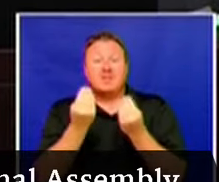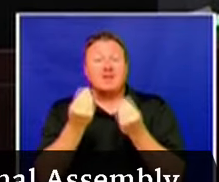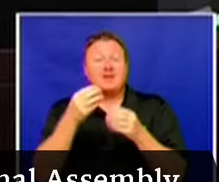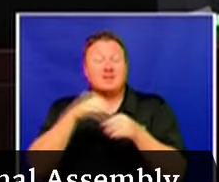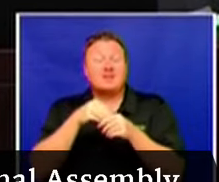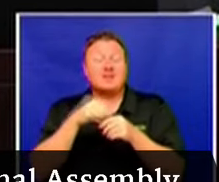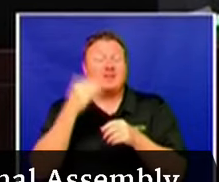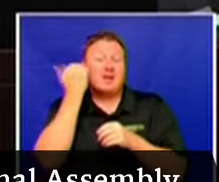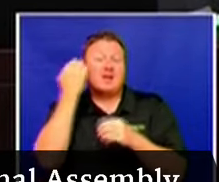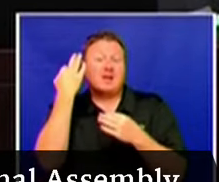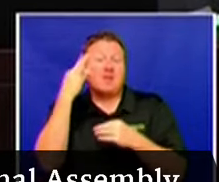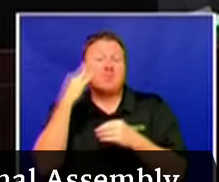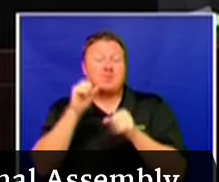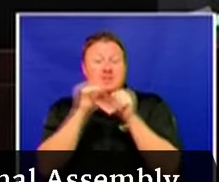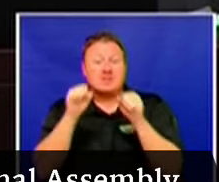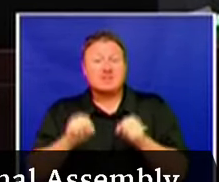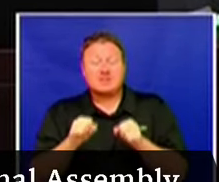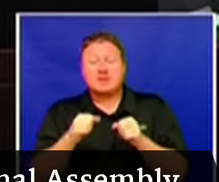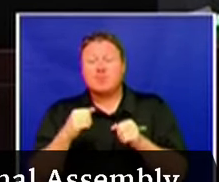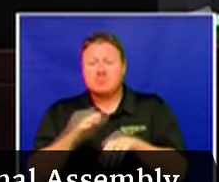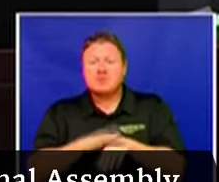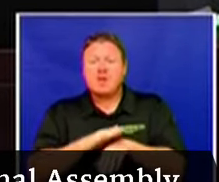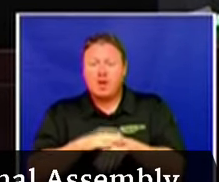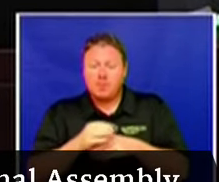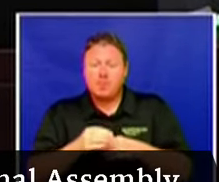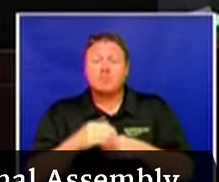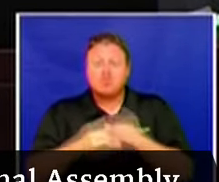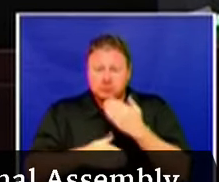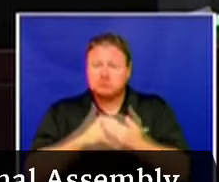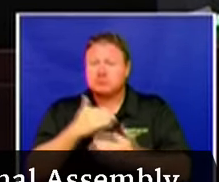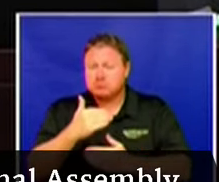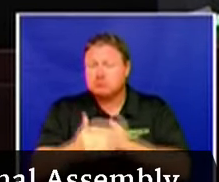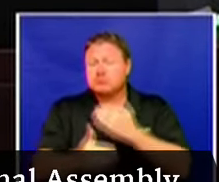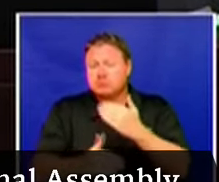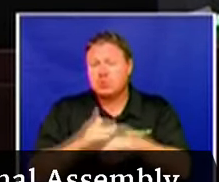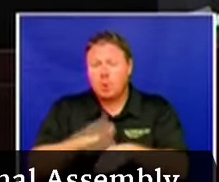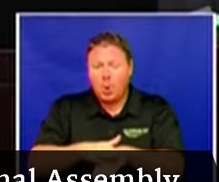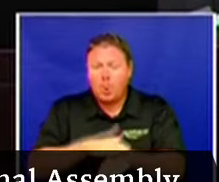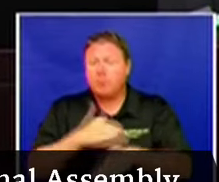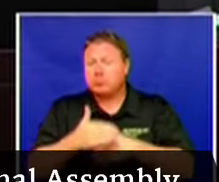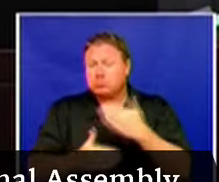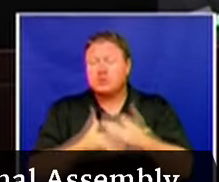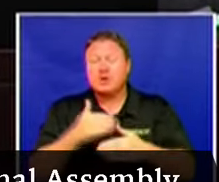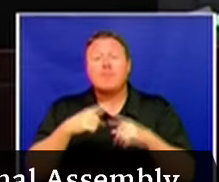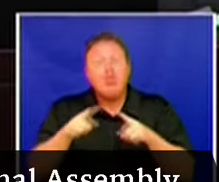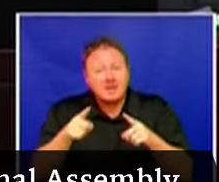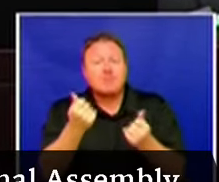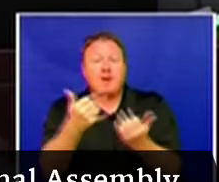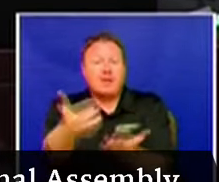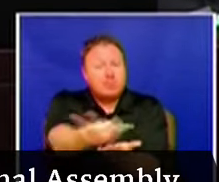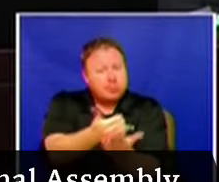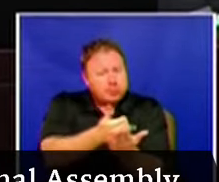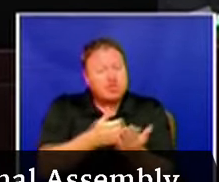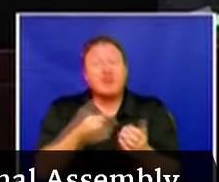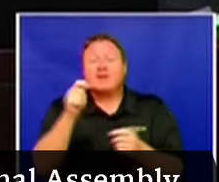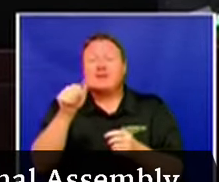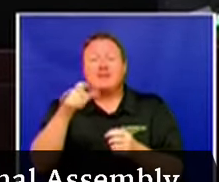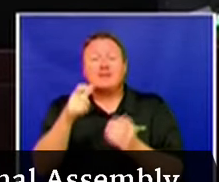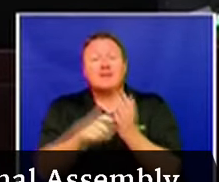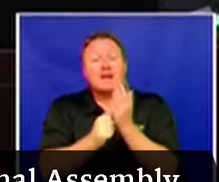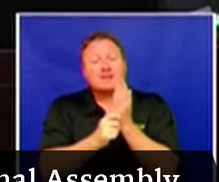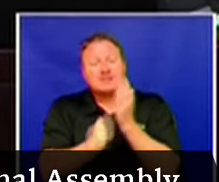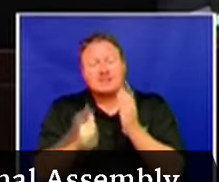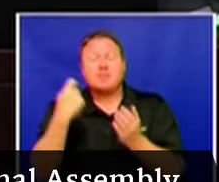take time, but they are happening. Monies are being recovered, taxes are being paid. So there is